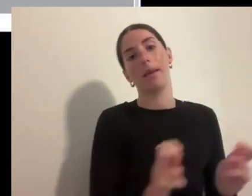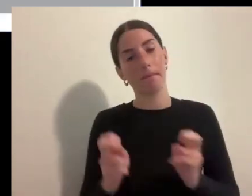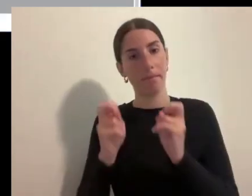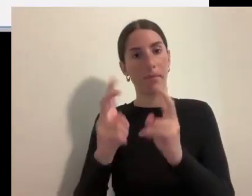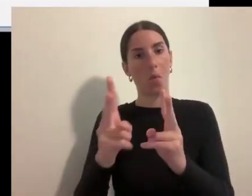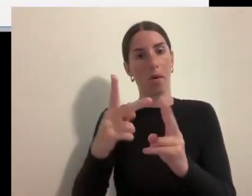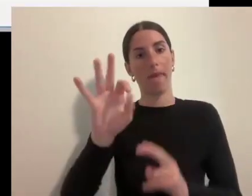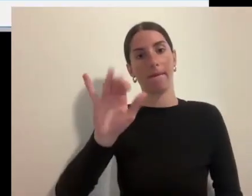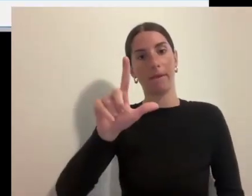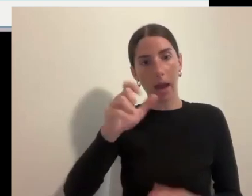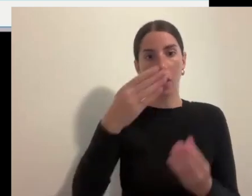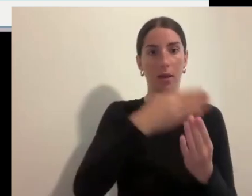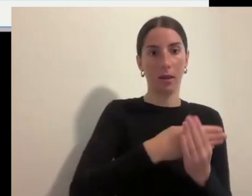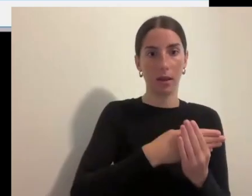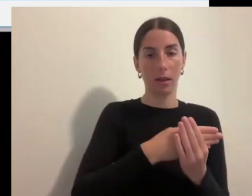Excel file.